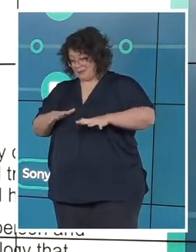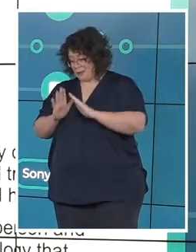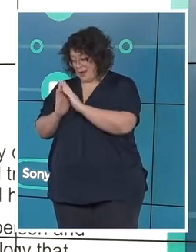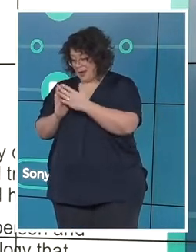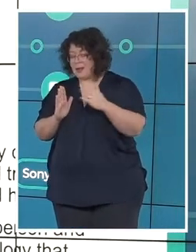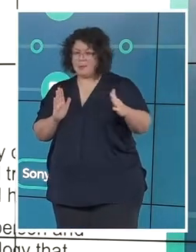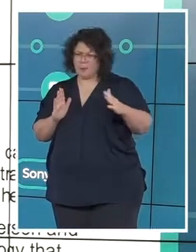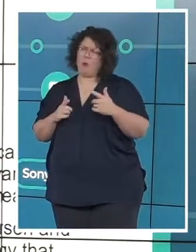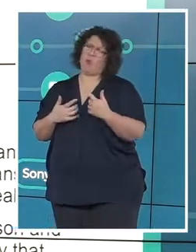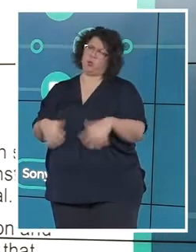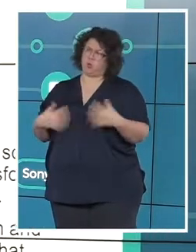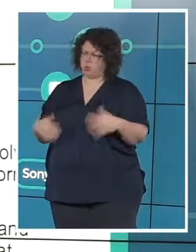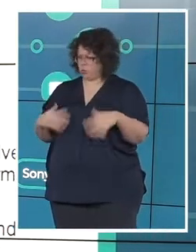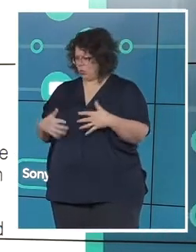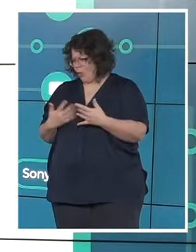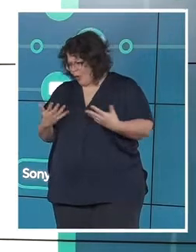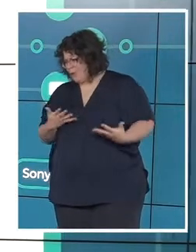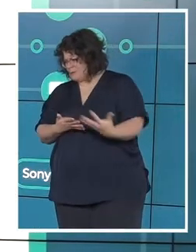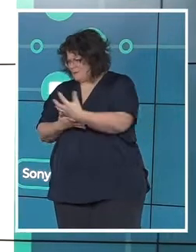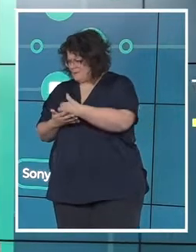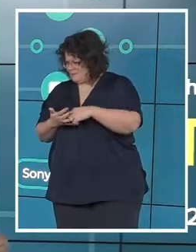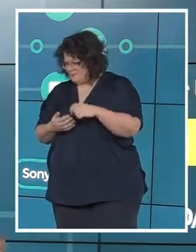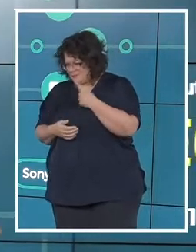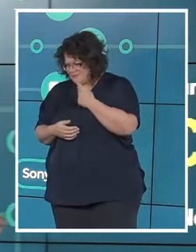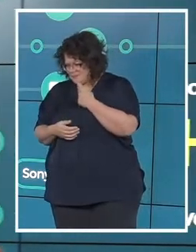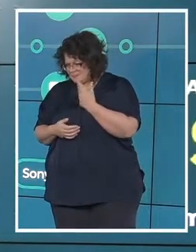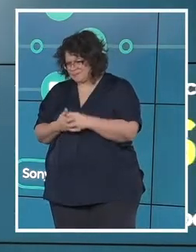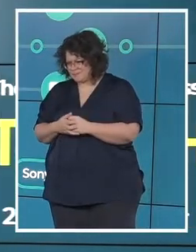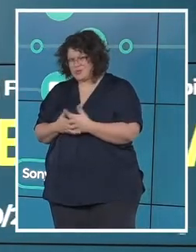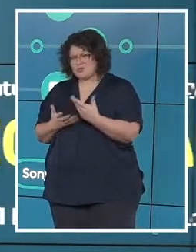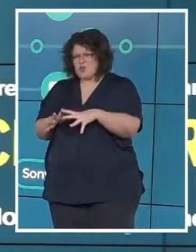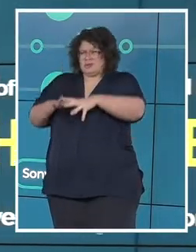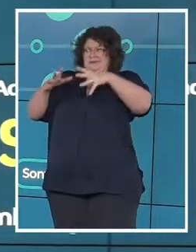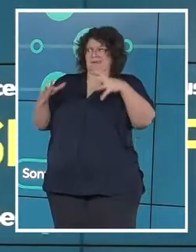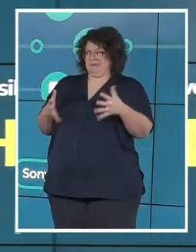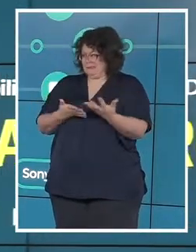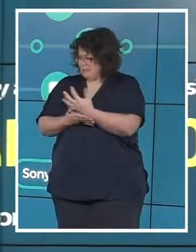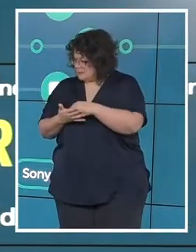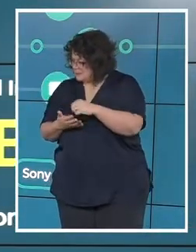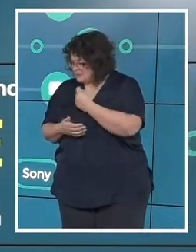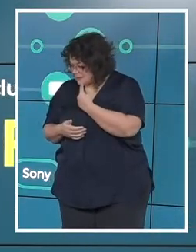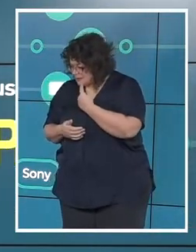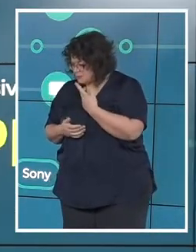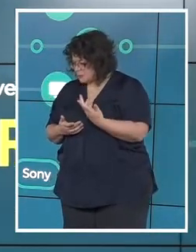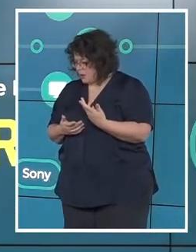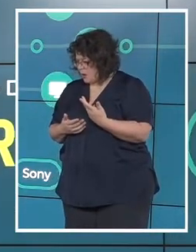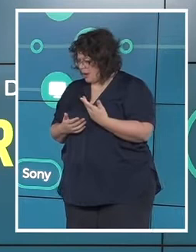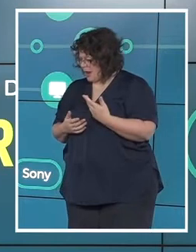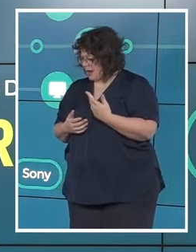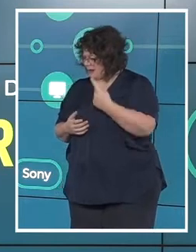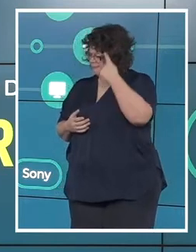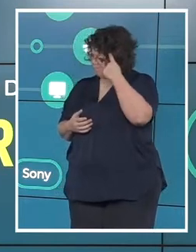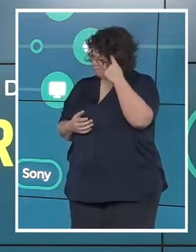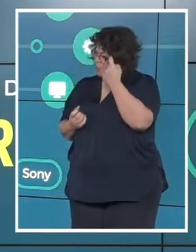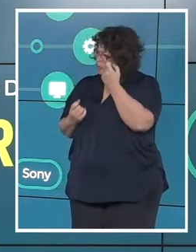the patrons within that data. The ability for us then to utilize those patrons and ensure that we can build